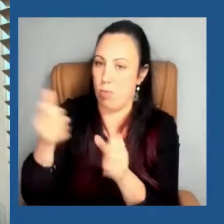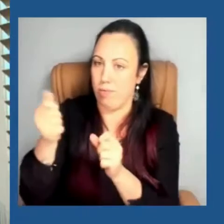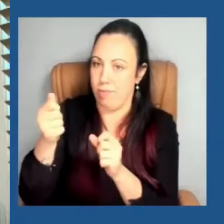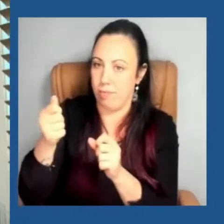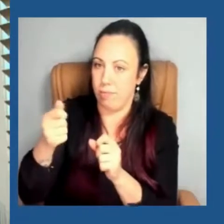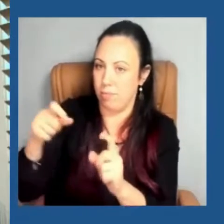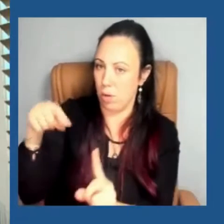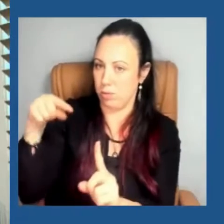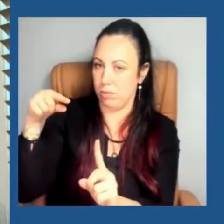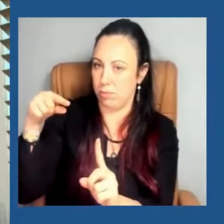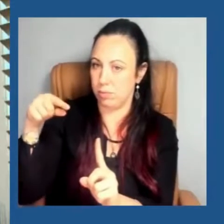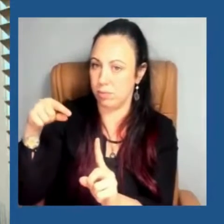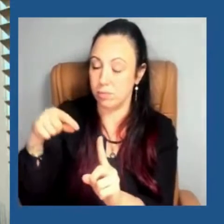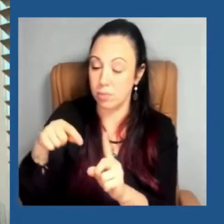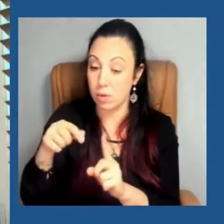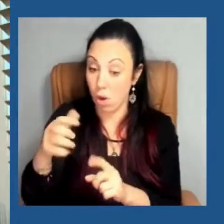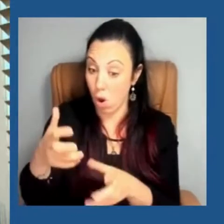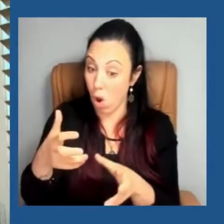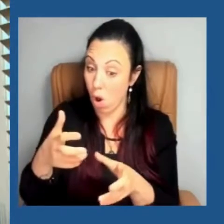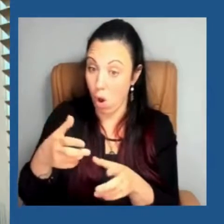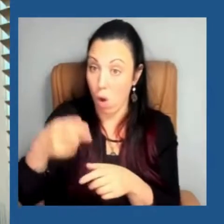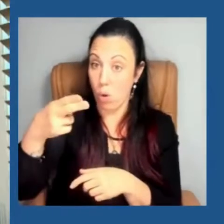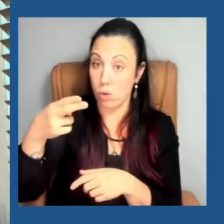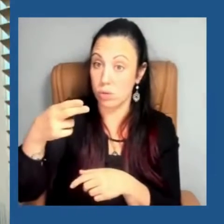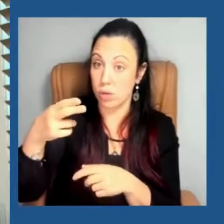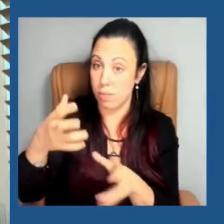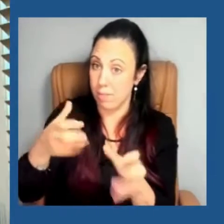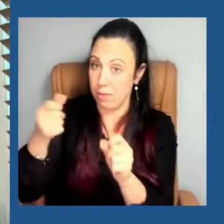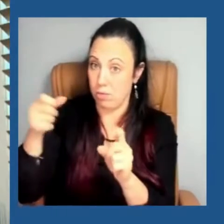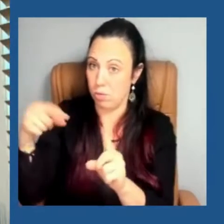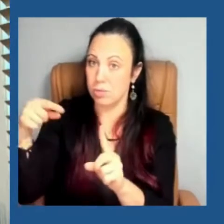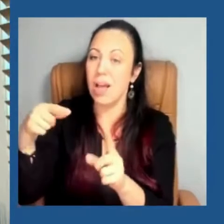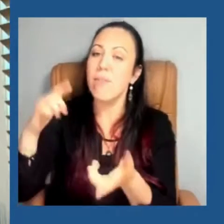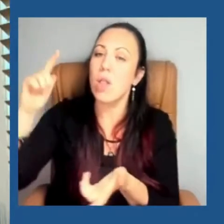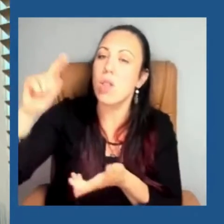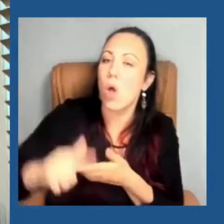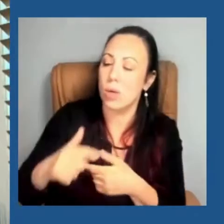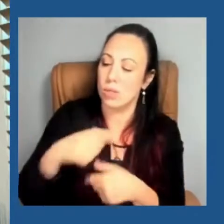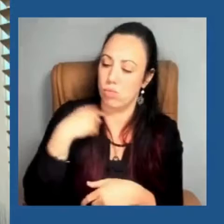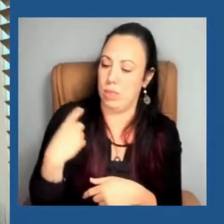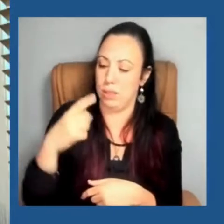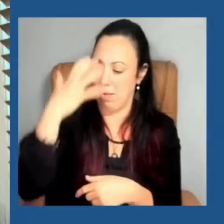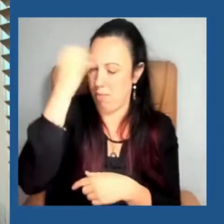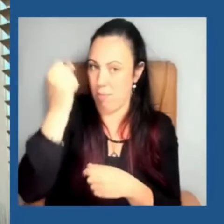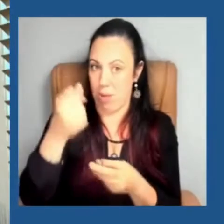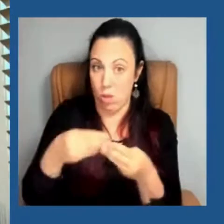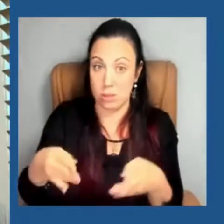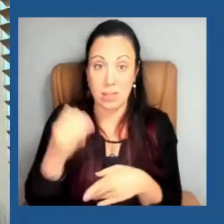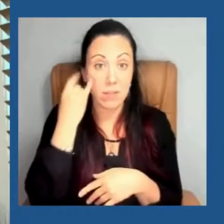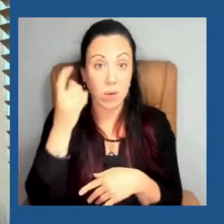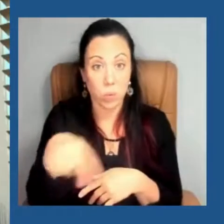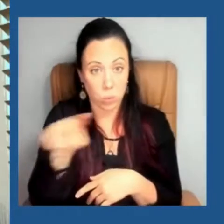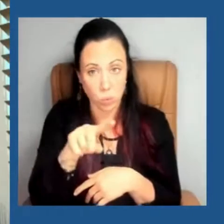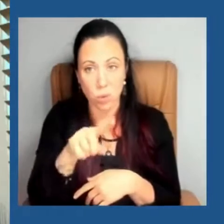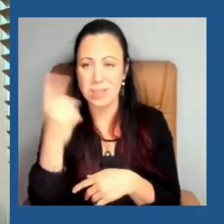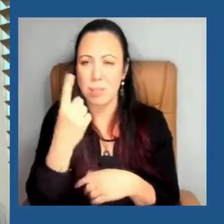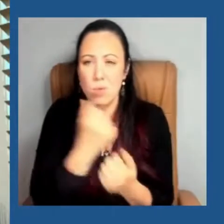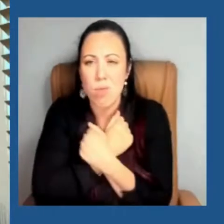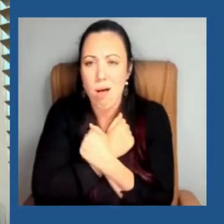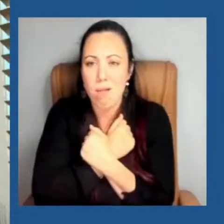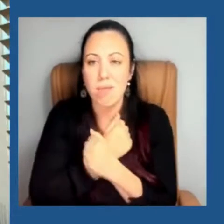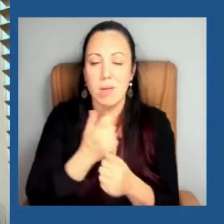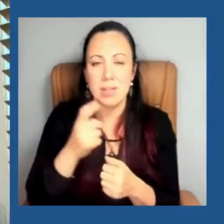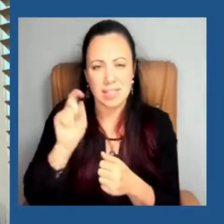widths, ultra-brief pulse width has the lowest risk of memory loss. If you or a loved one needs to have ECT,